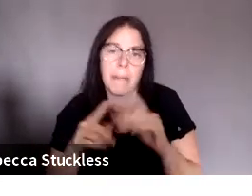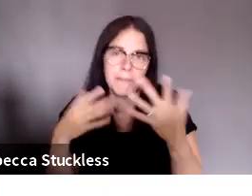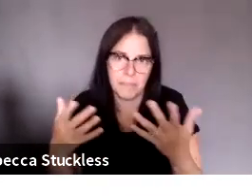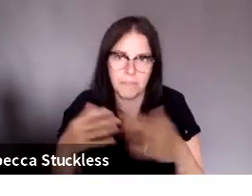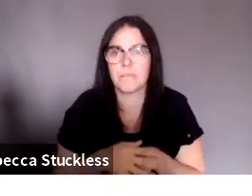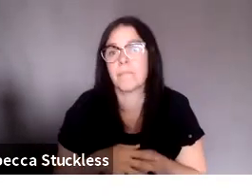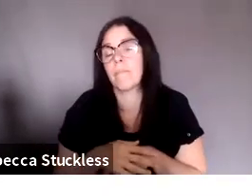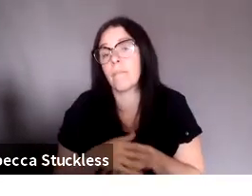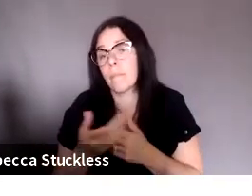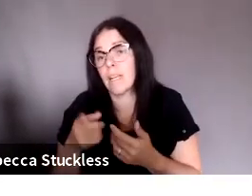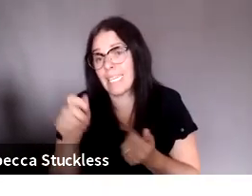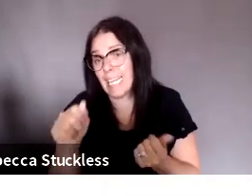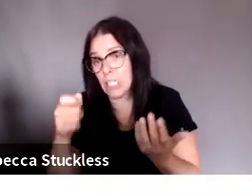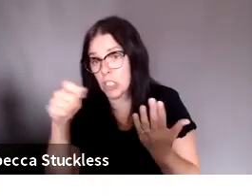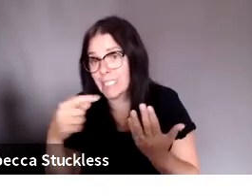in a training program? Yeah.